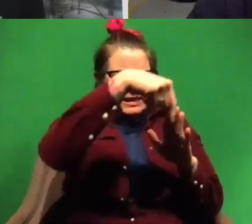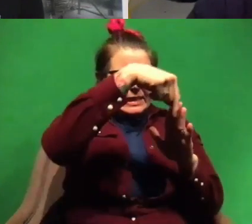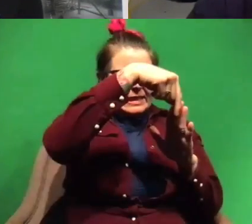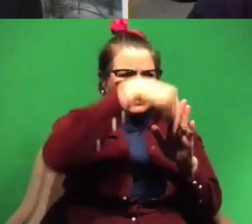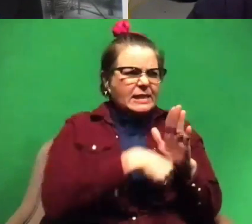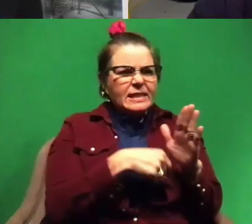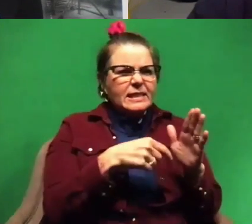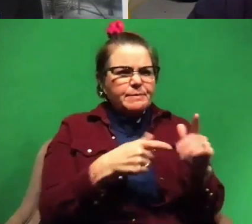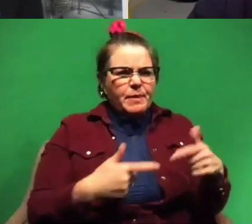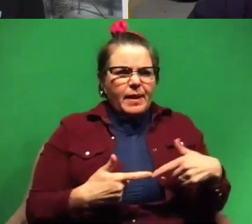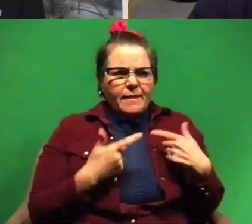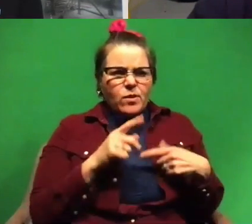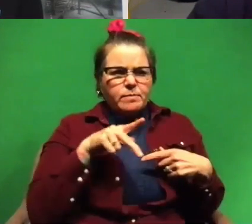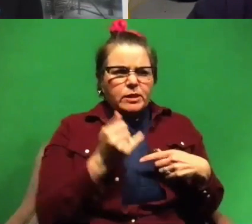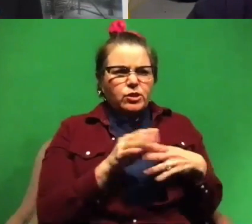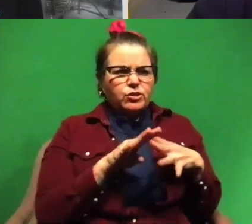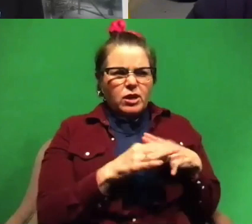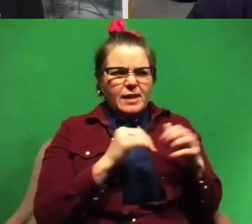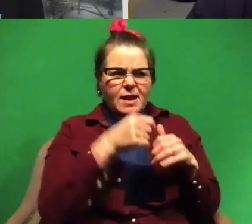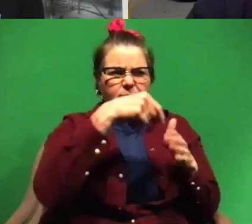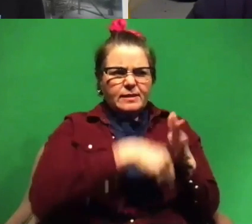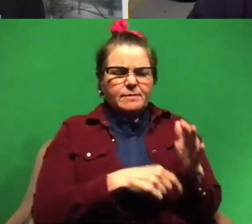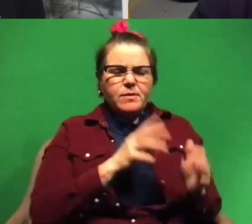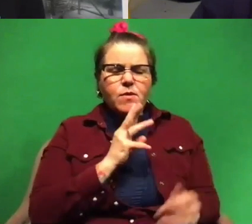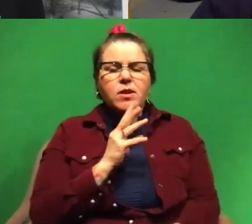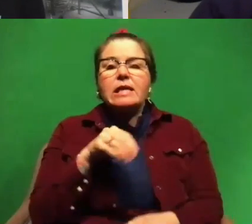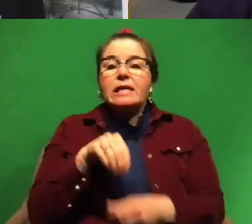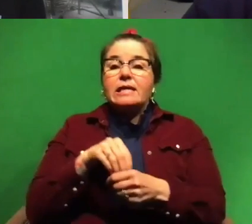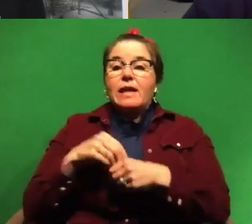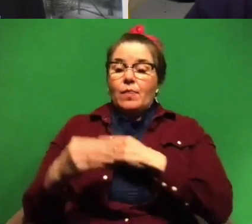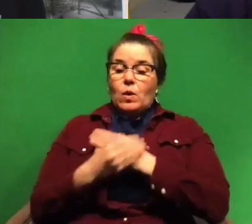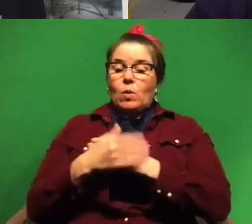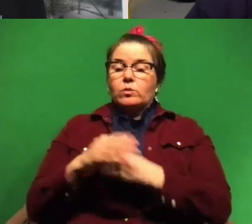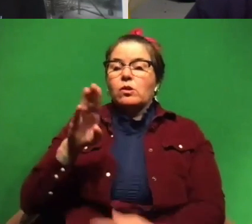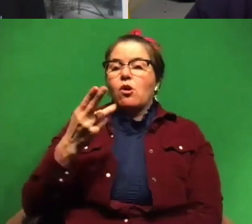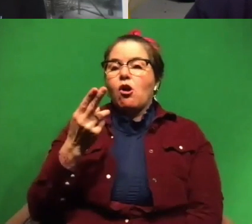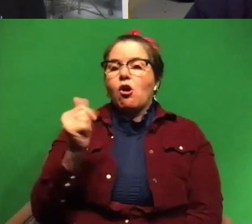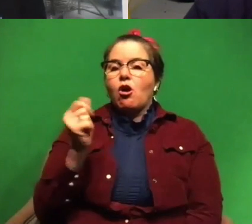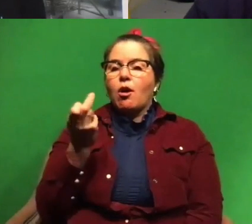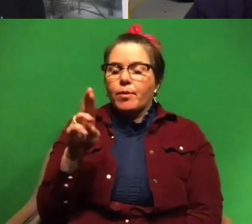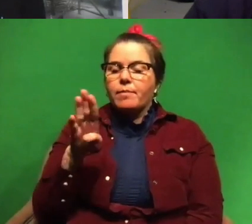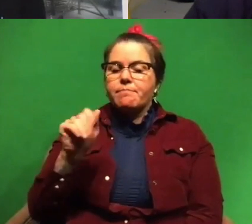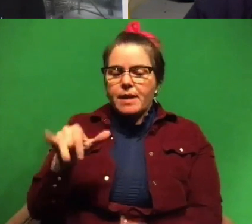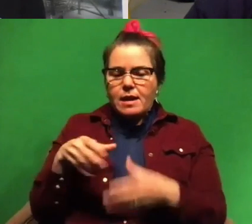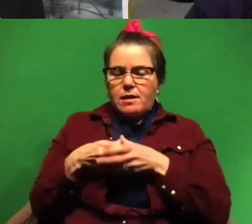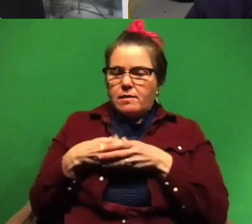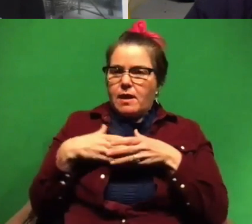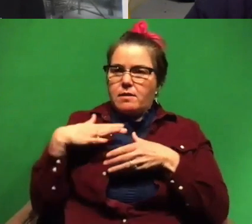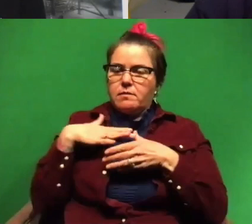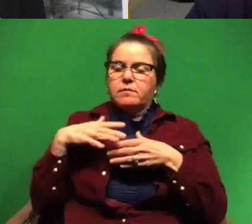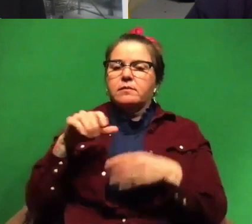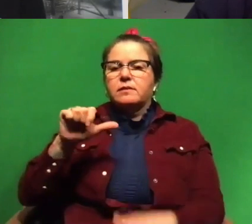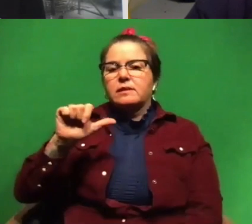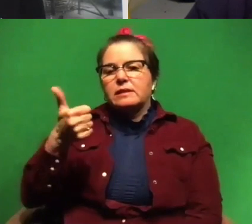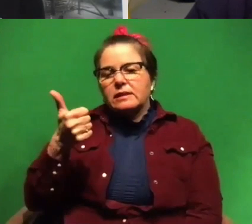sharks live in? So inside of the coastal harbors and bays, we're looking from like 10